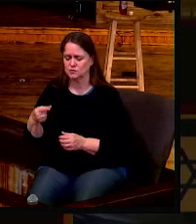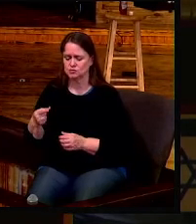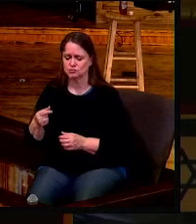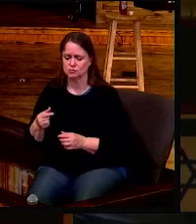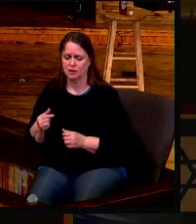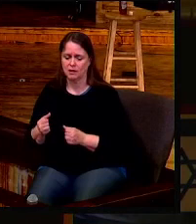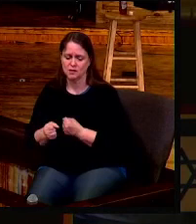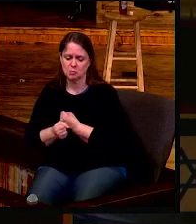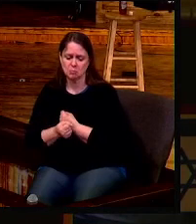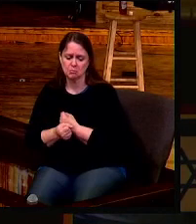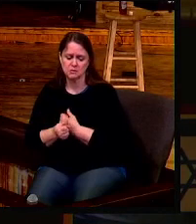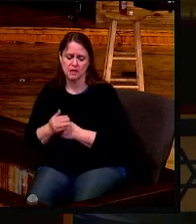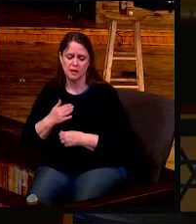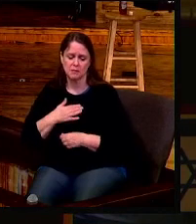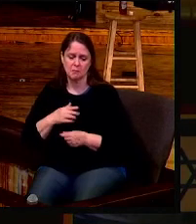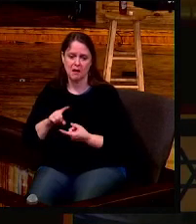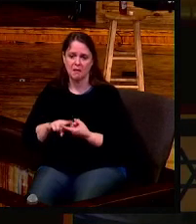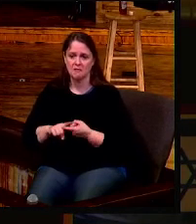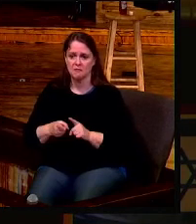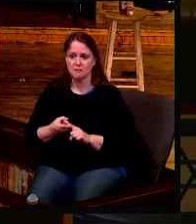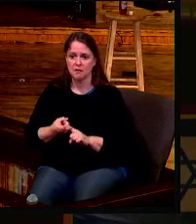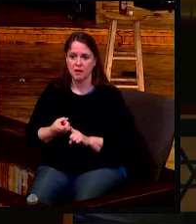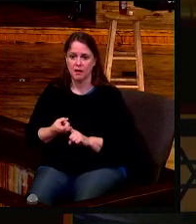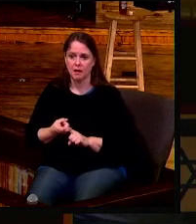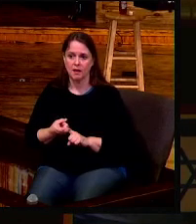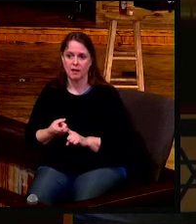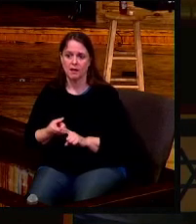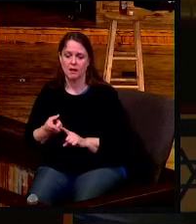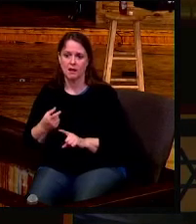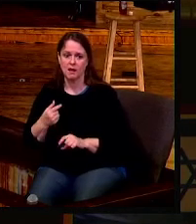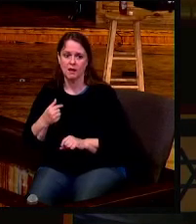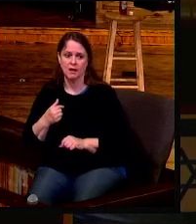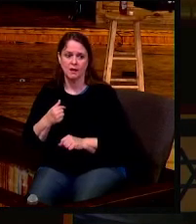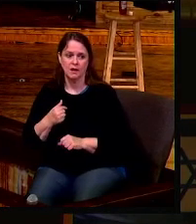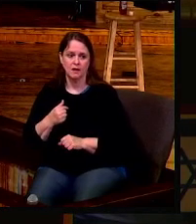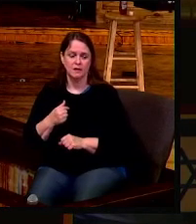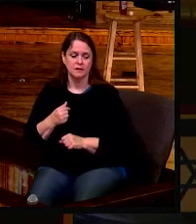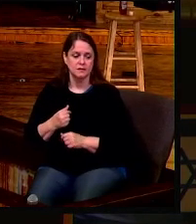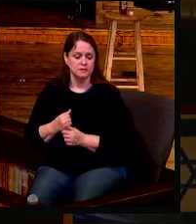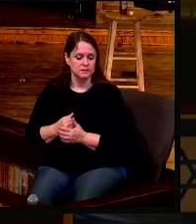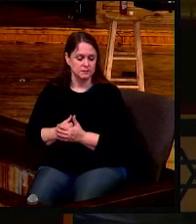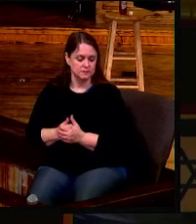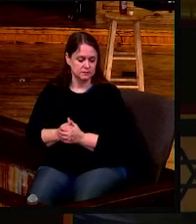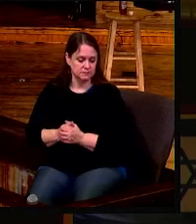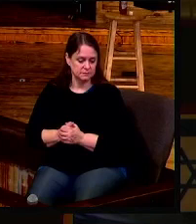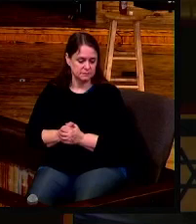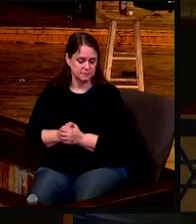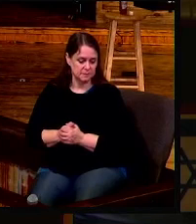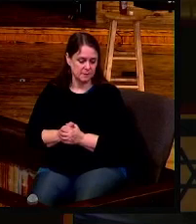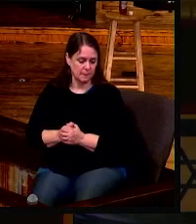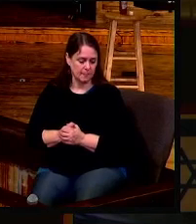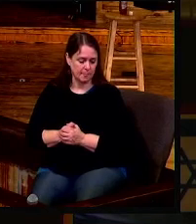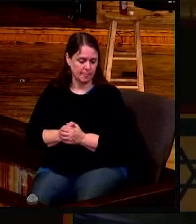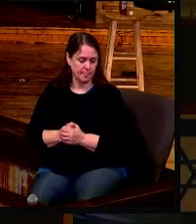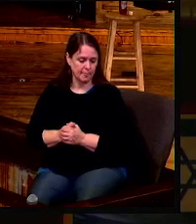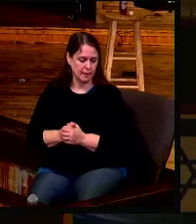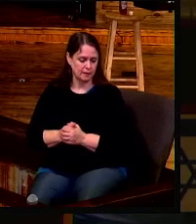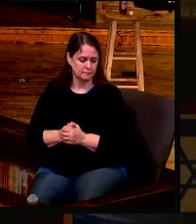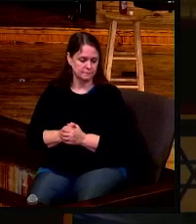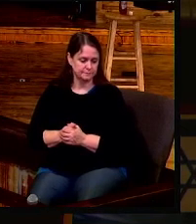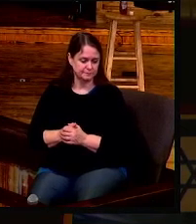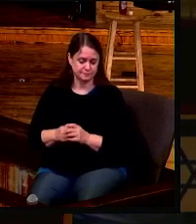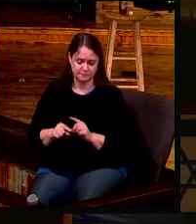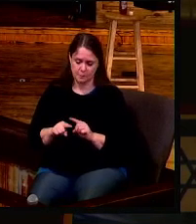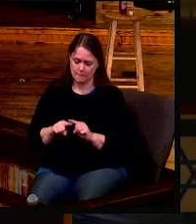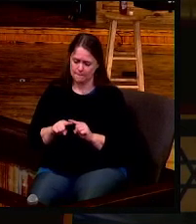friend. I'm just trying to warn them. Well, you know what would be so much better? If we would all